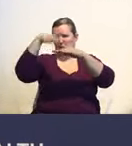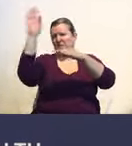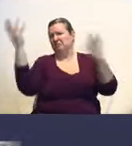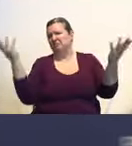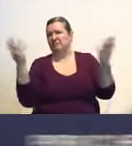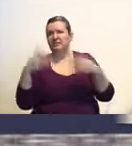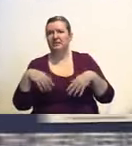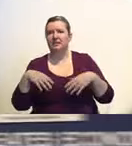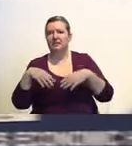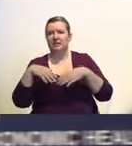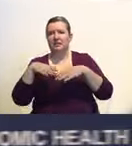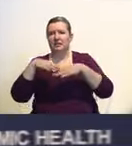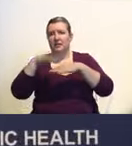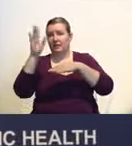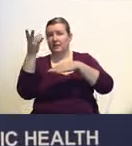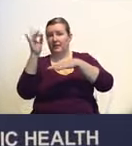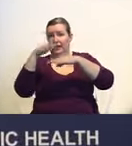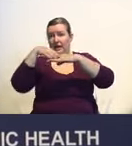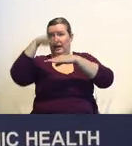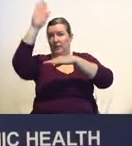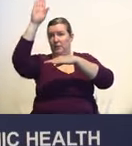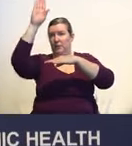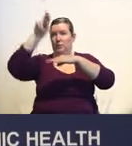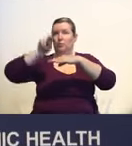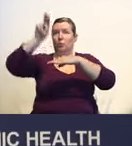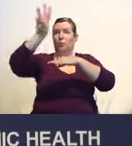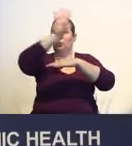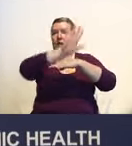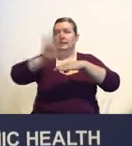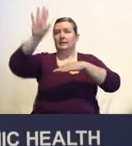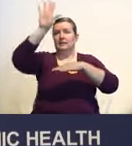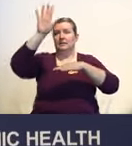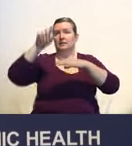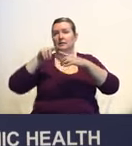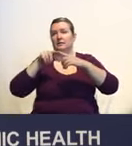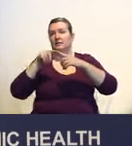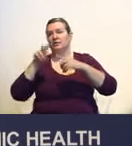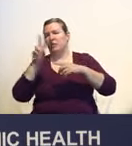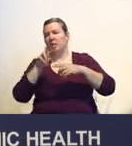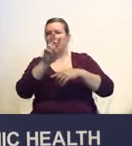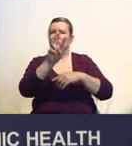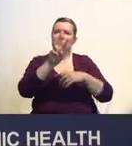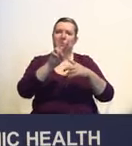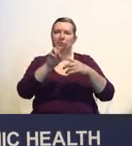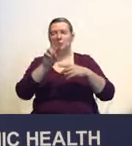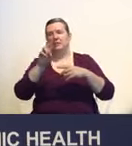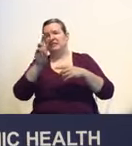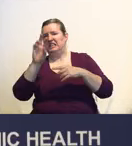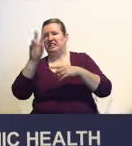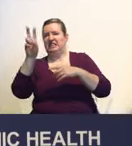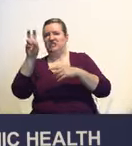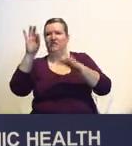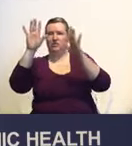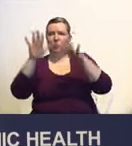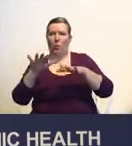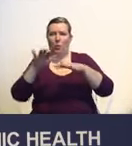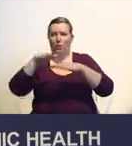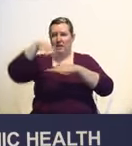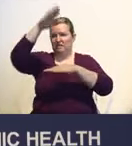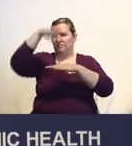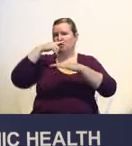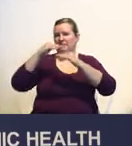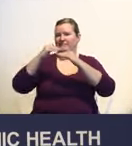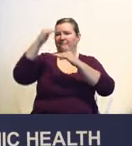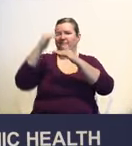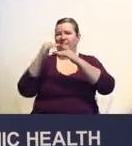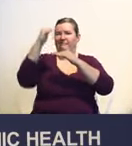of 78 and up into the northwest is a 2 to 6 inches, but again, that could either go up or come down depending upon where this